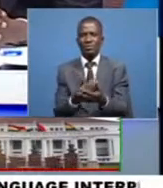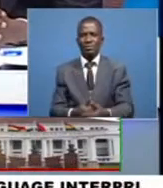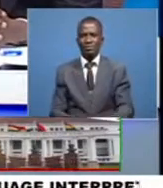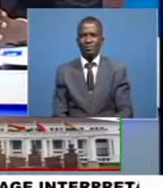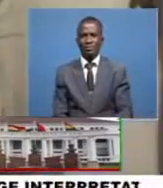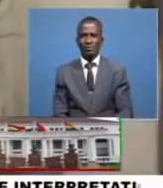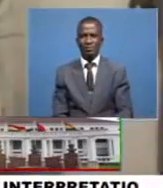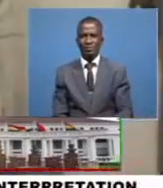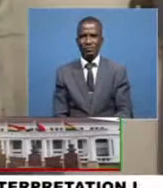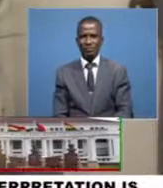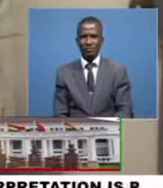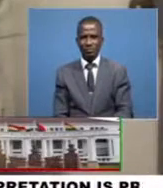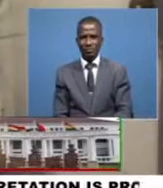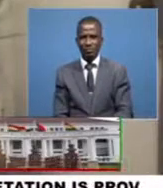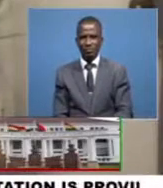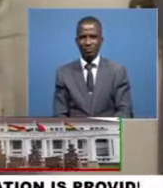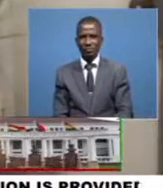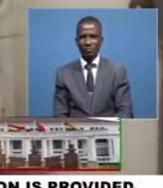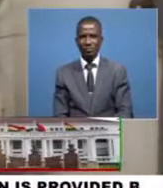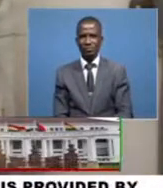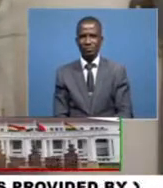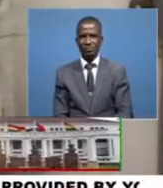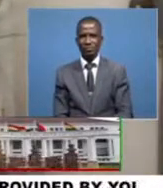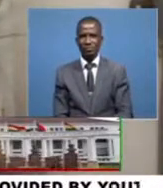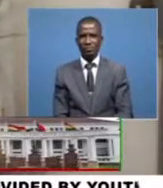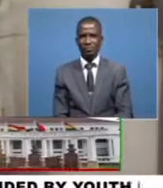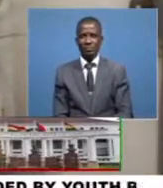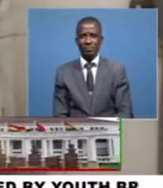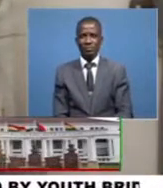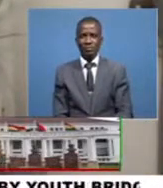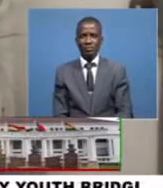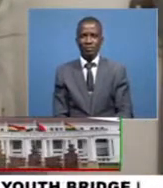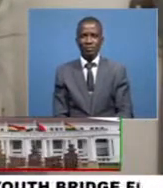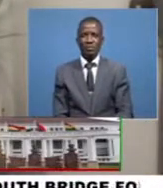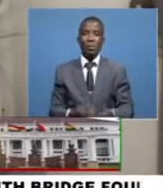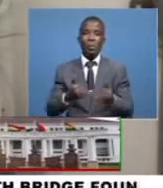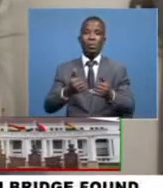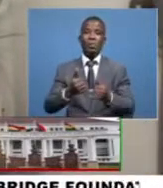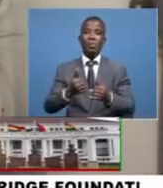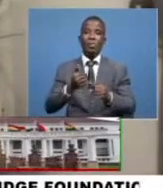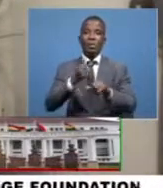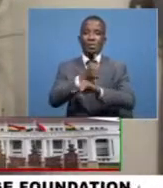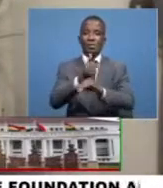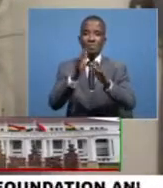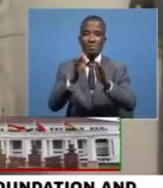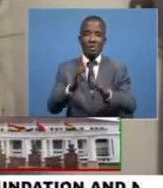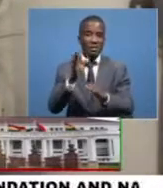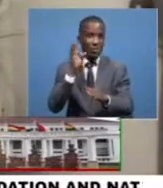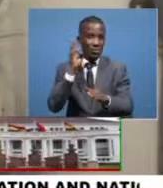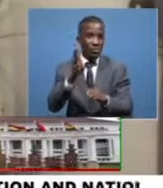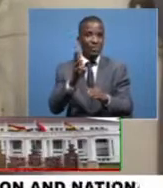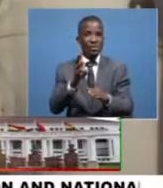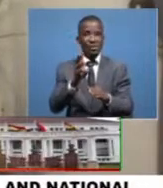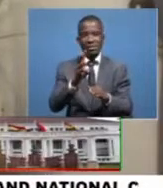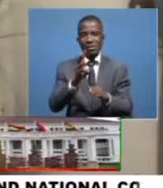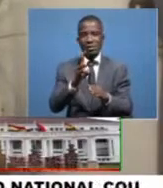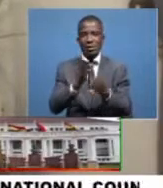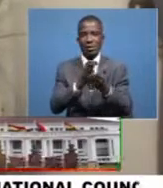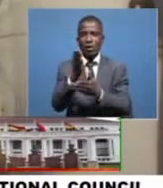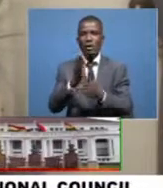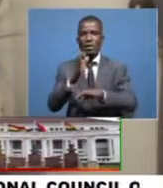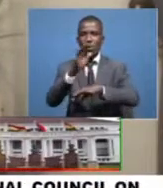At no point, and for the simple reason that the defendants in civil suits reserve the right whether to